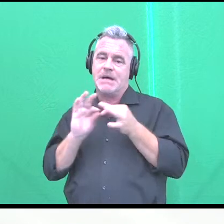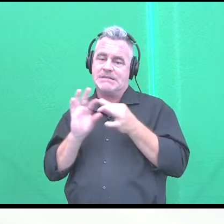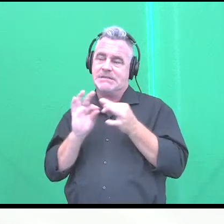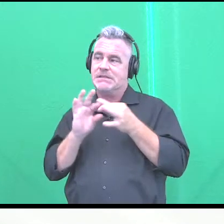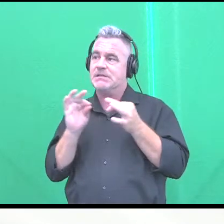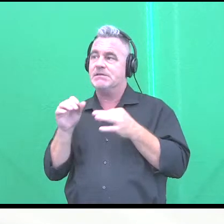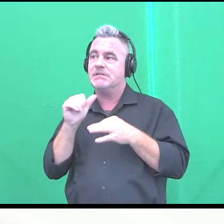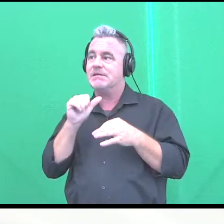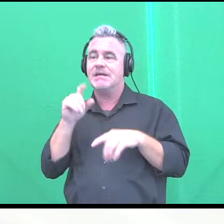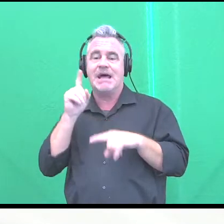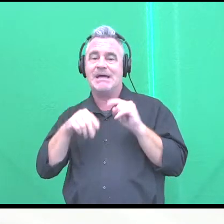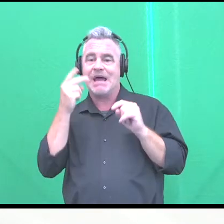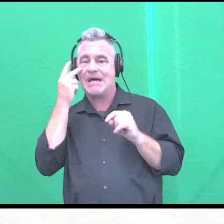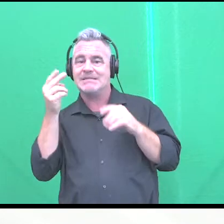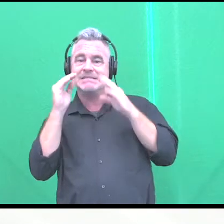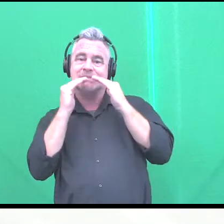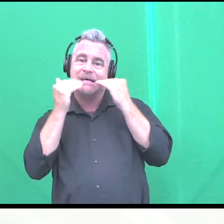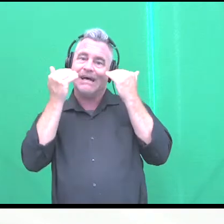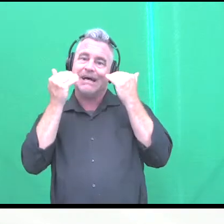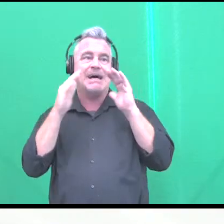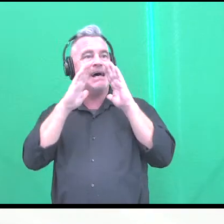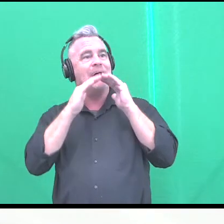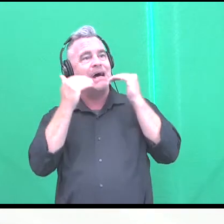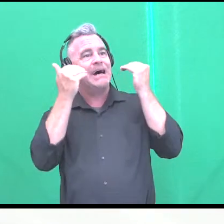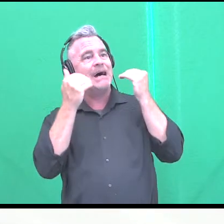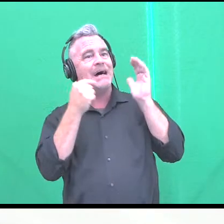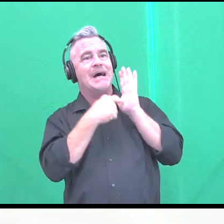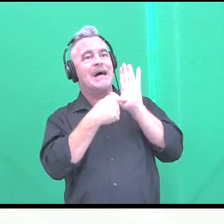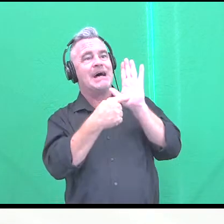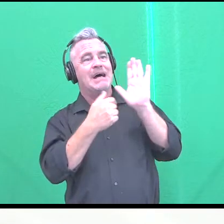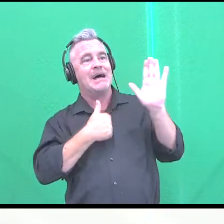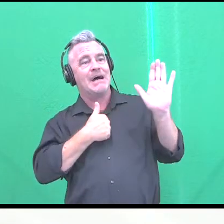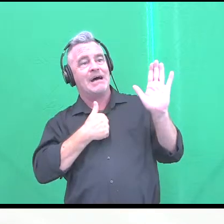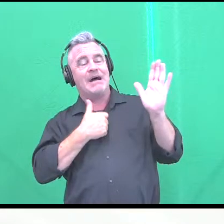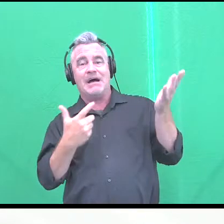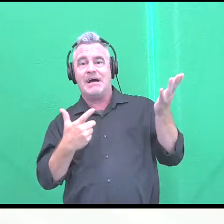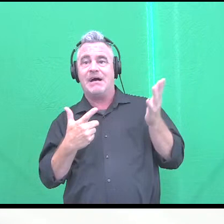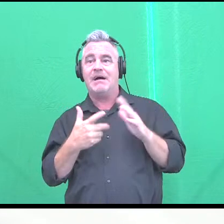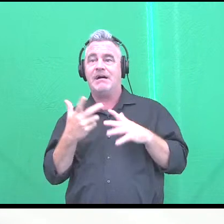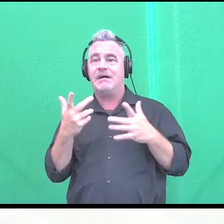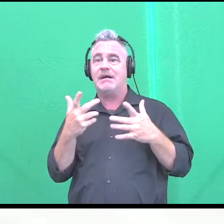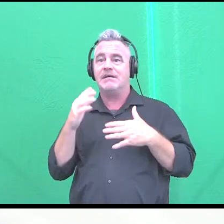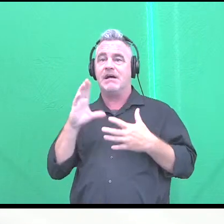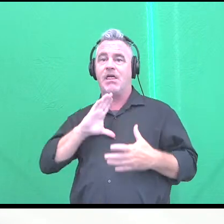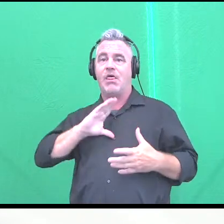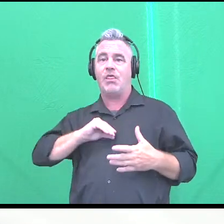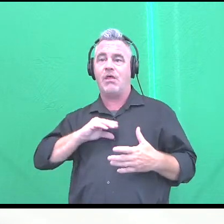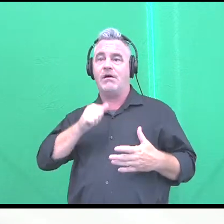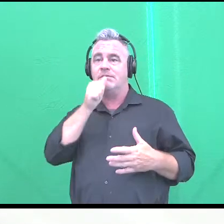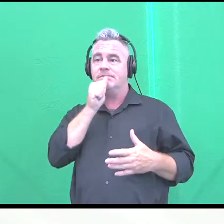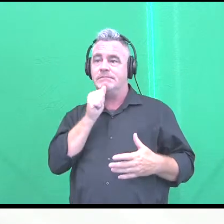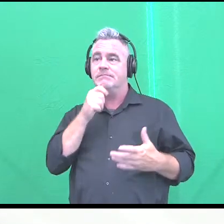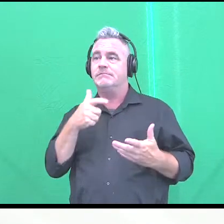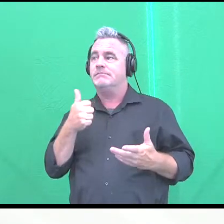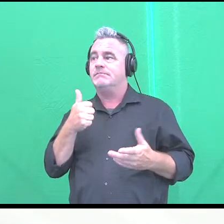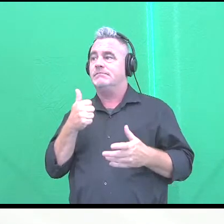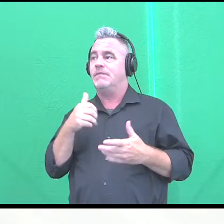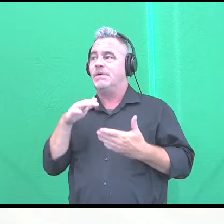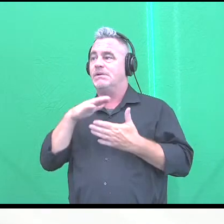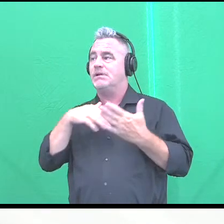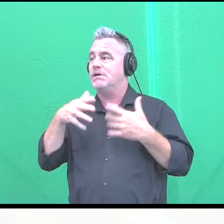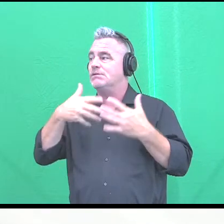They're not able to show their smiles. That's got to inhibit them on a social level, on some